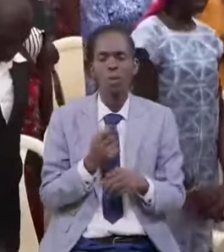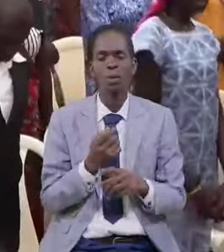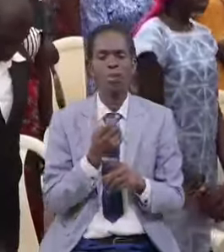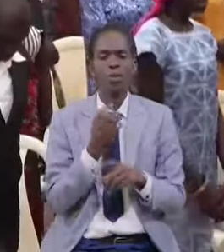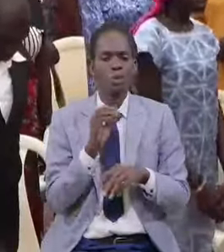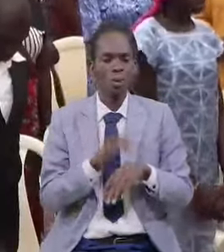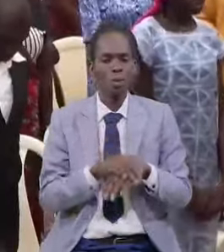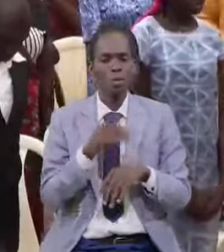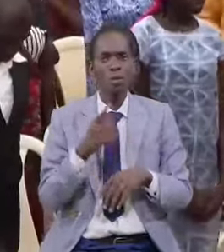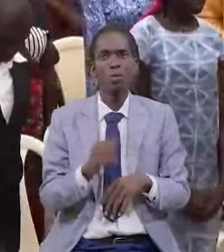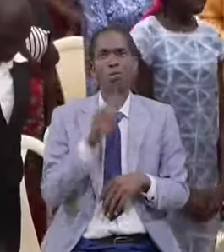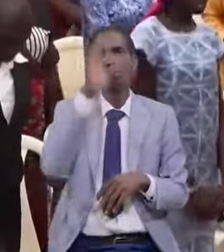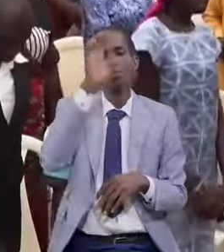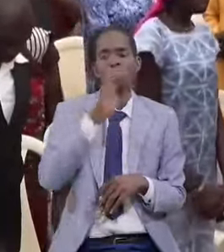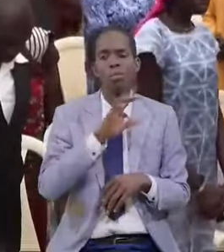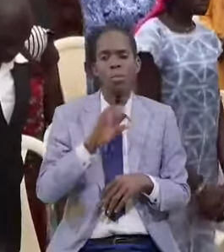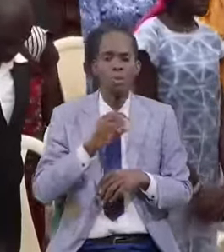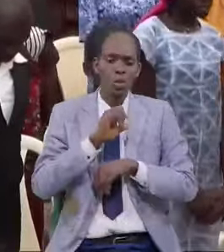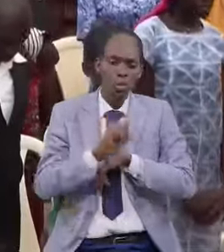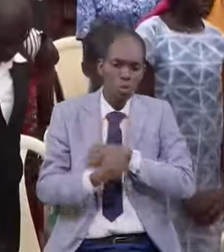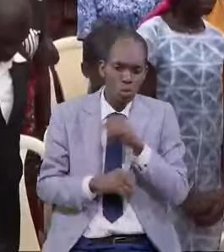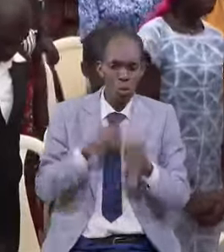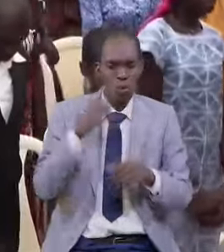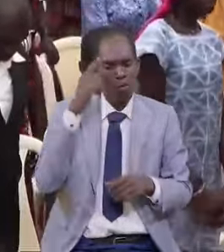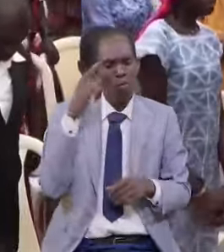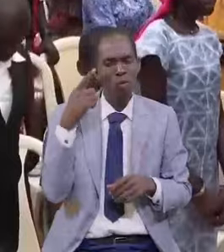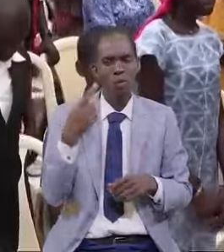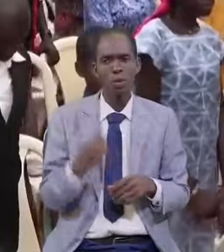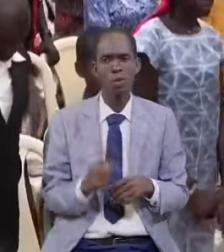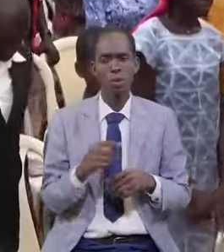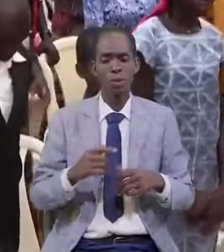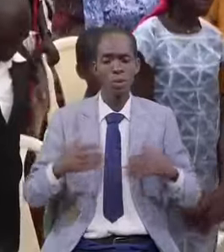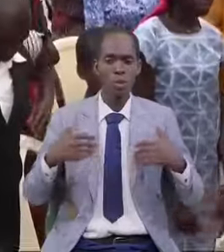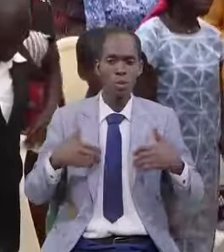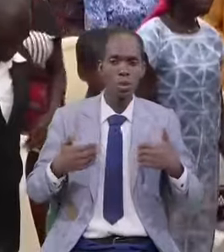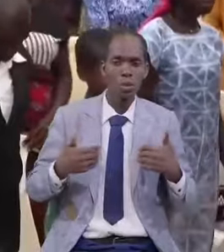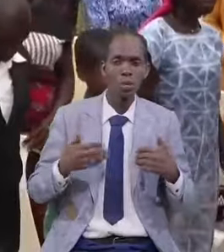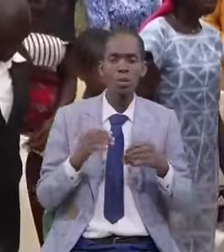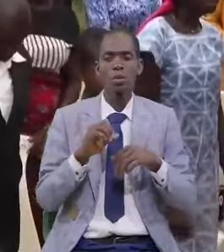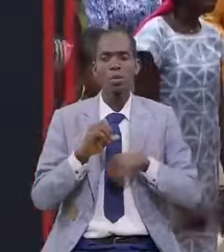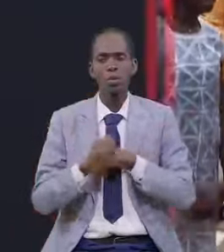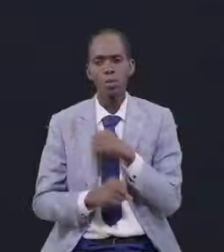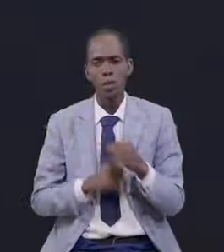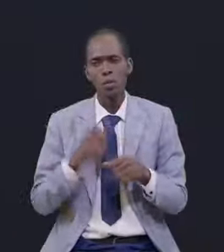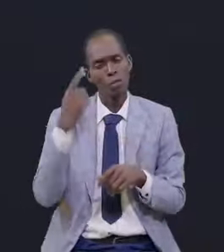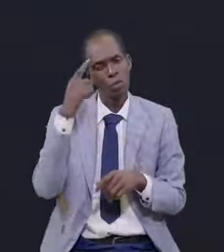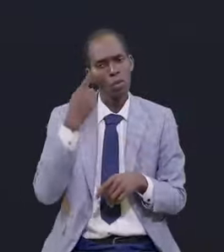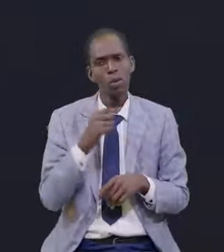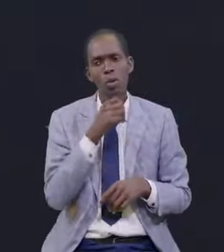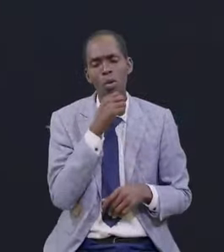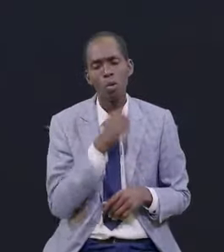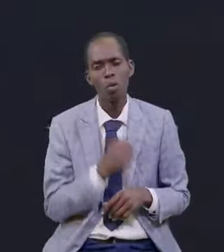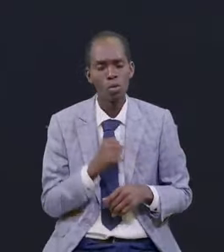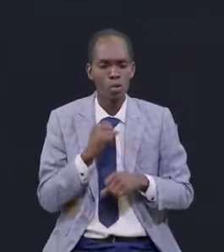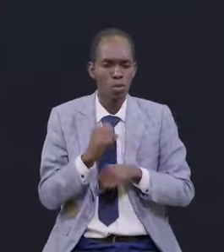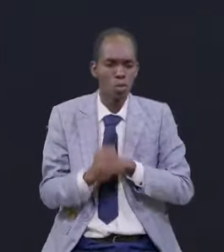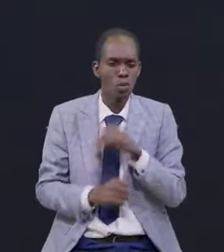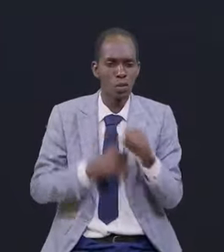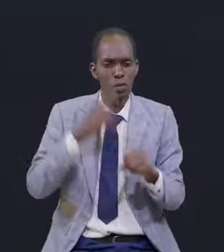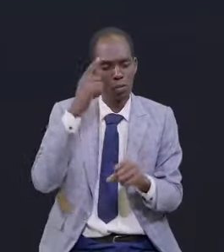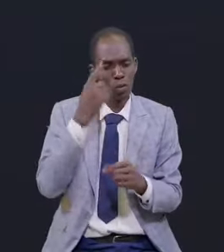children he suffered for great adult he suffered for the rich he suffered for the poor he suffered for the